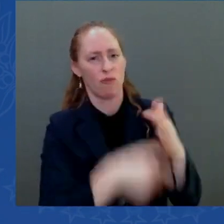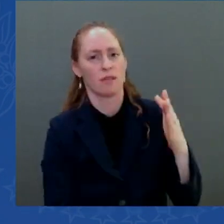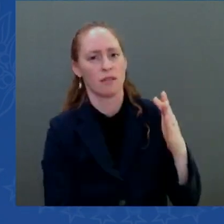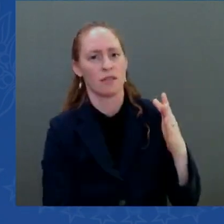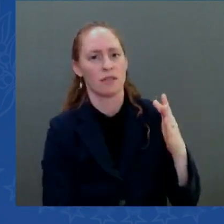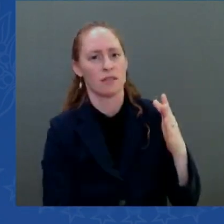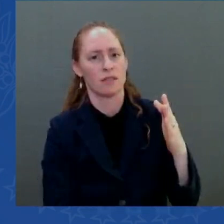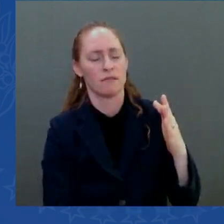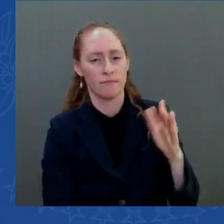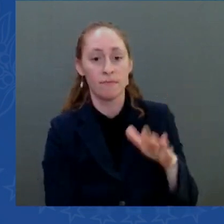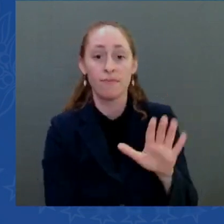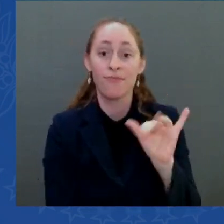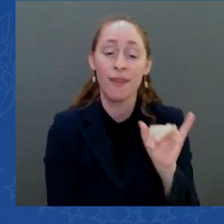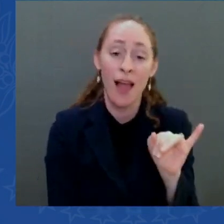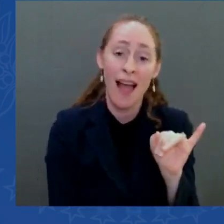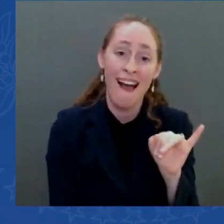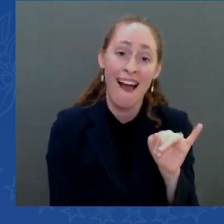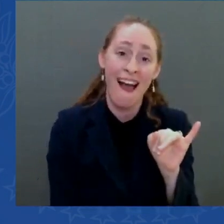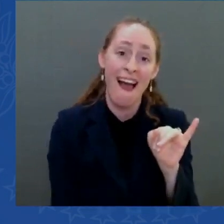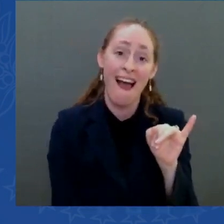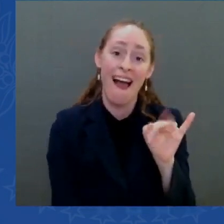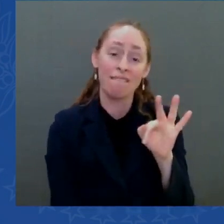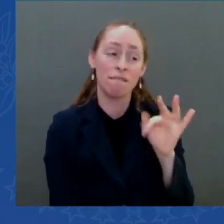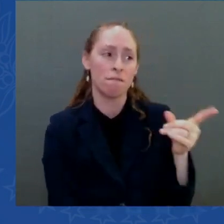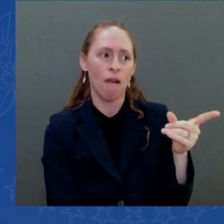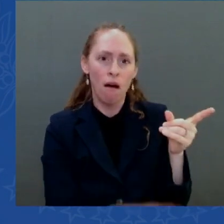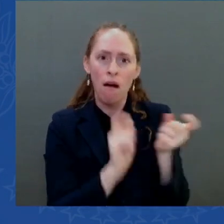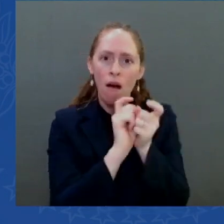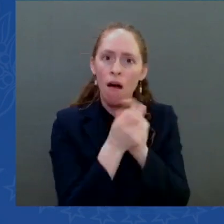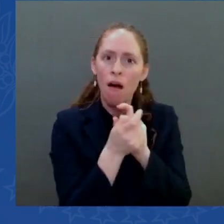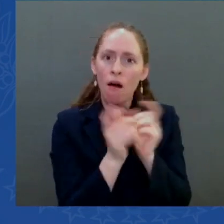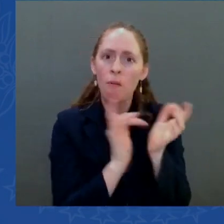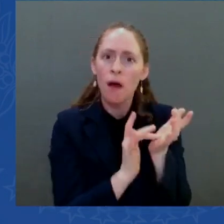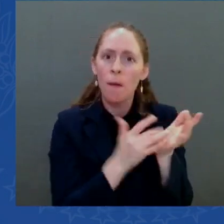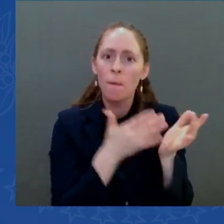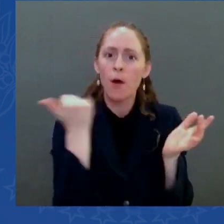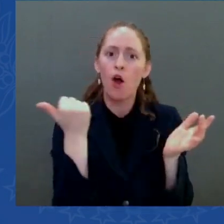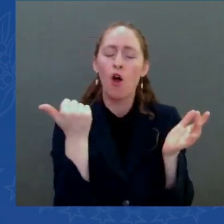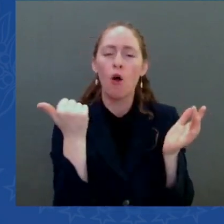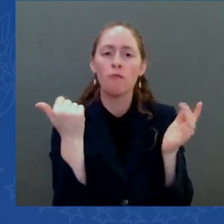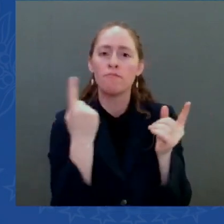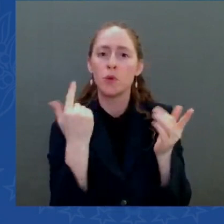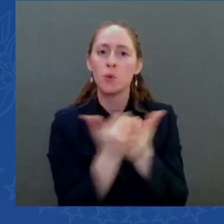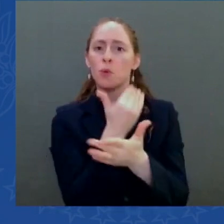cost of inflation. Look, the insulin we're talking about,